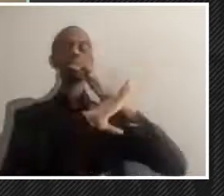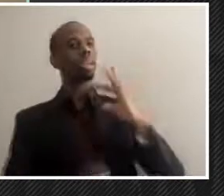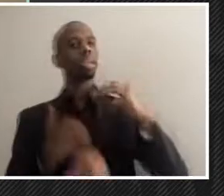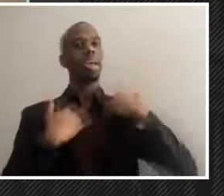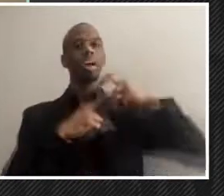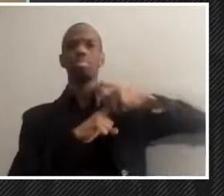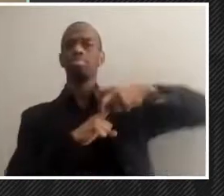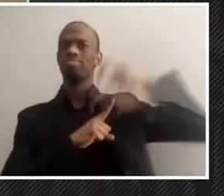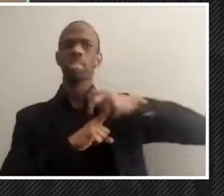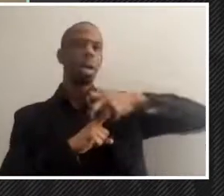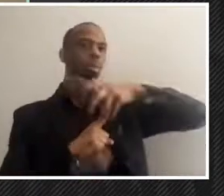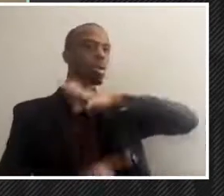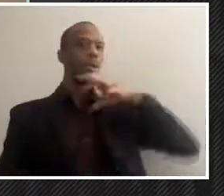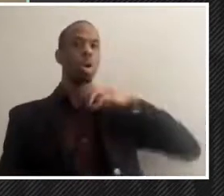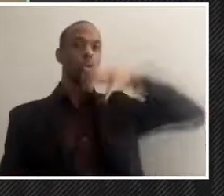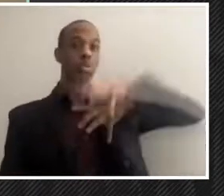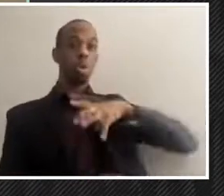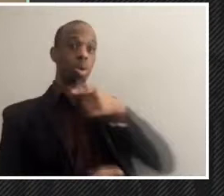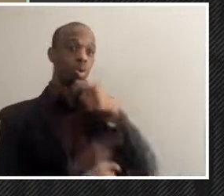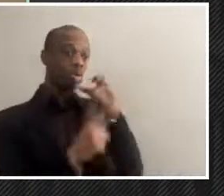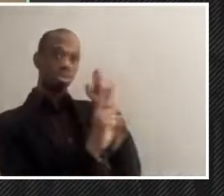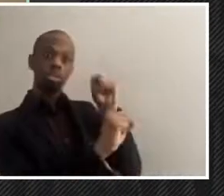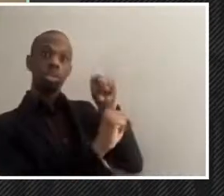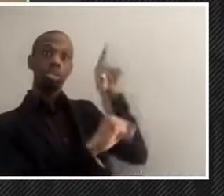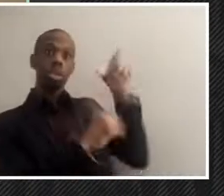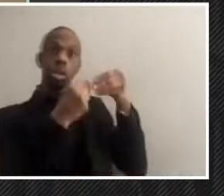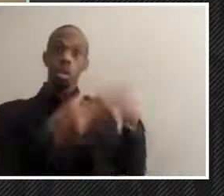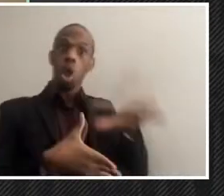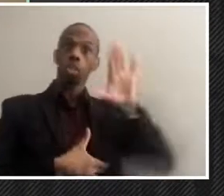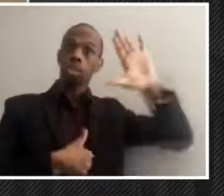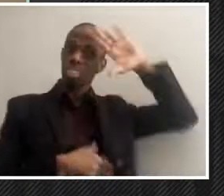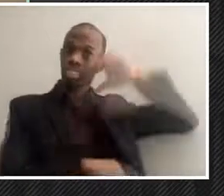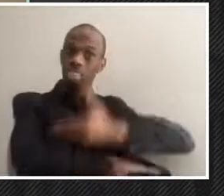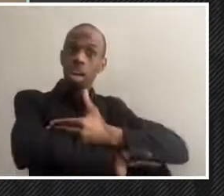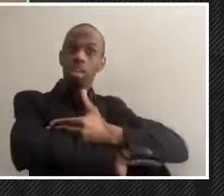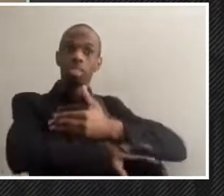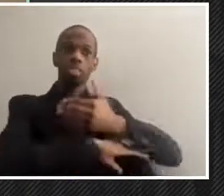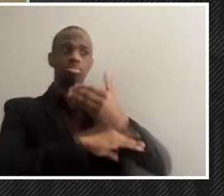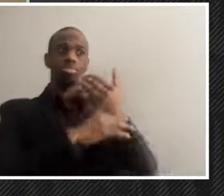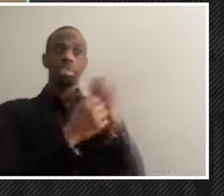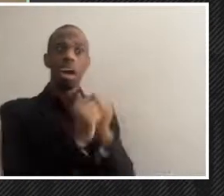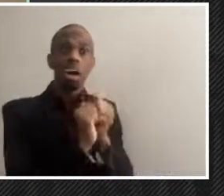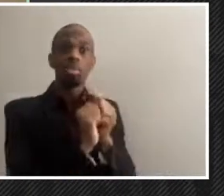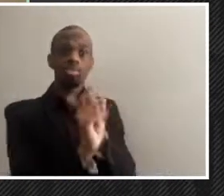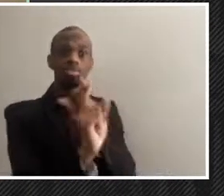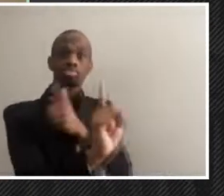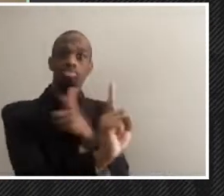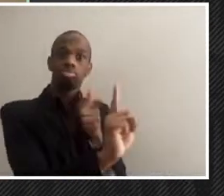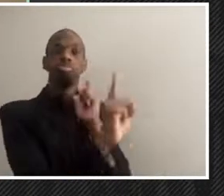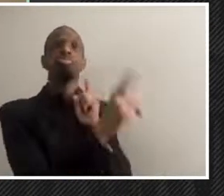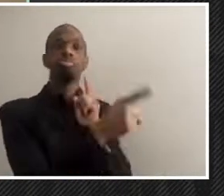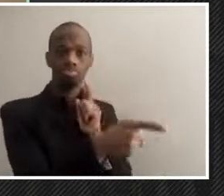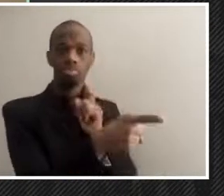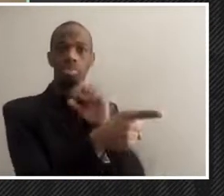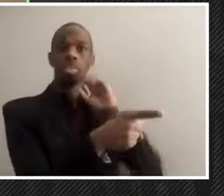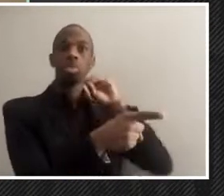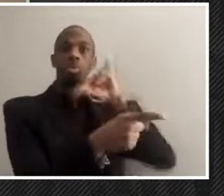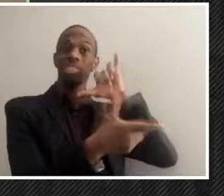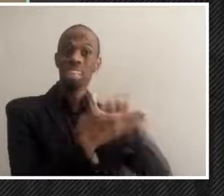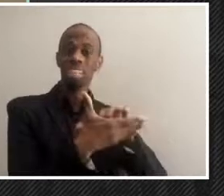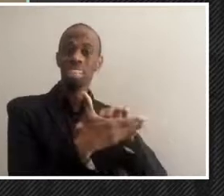son to gun violence. And it's a different dynamic. It's a fundamentally different dynamic than electing some sort of, you know,